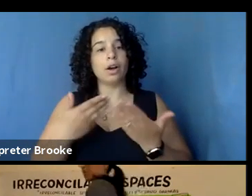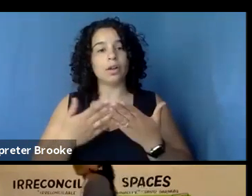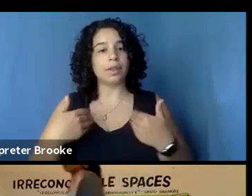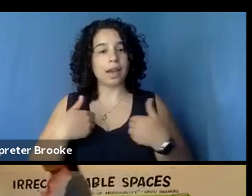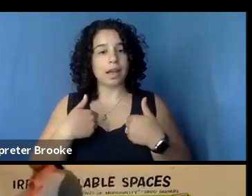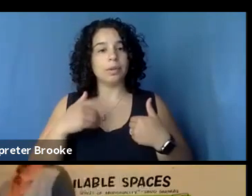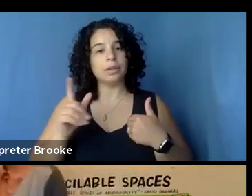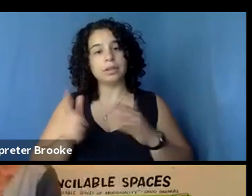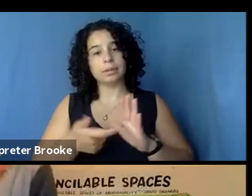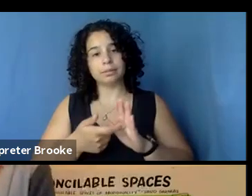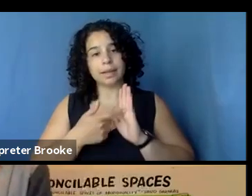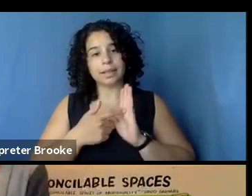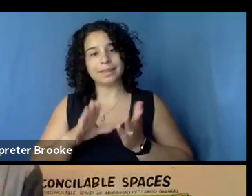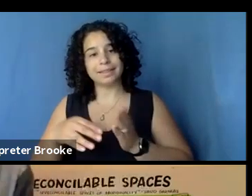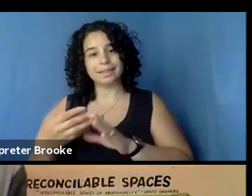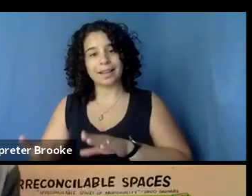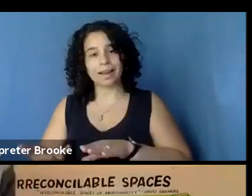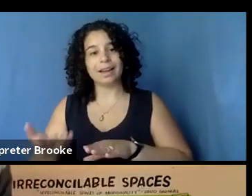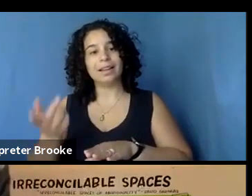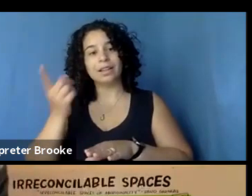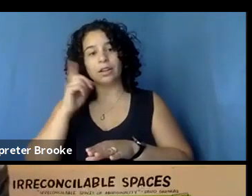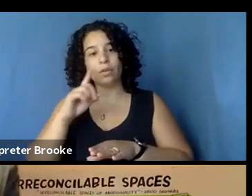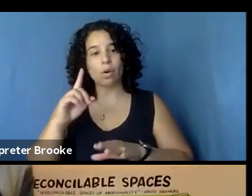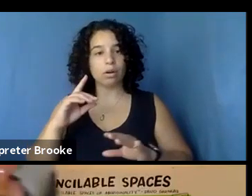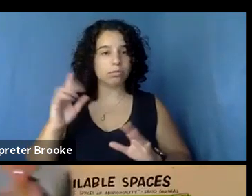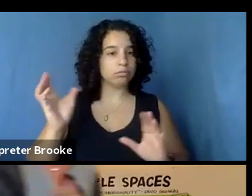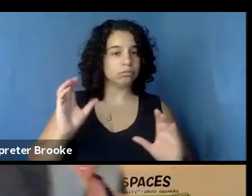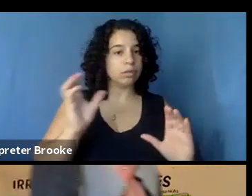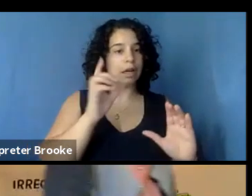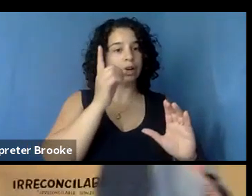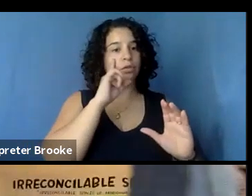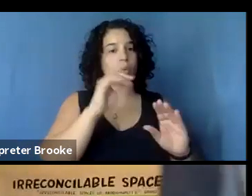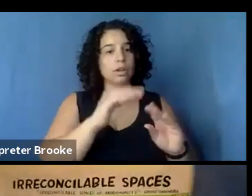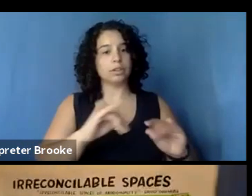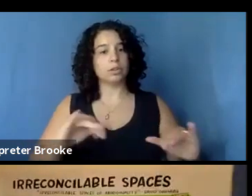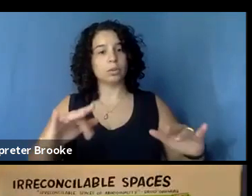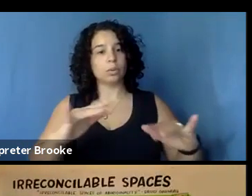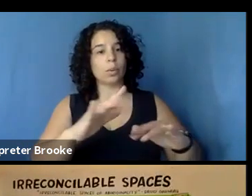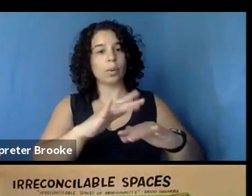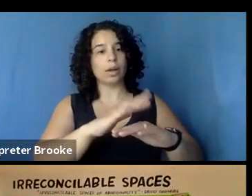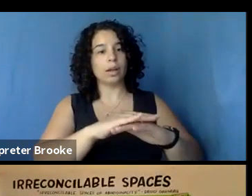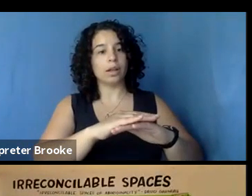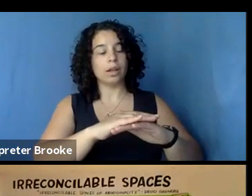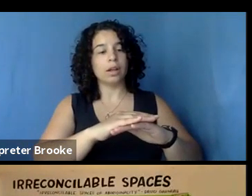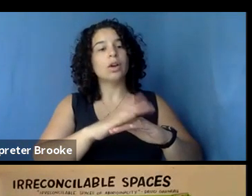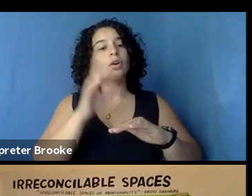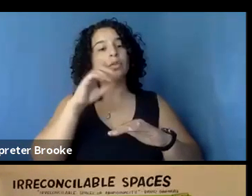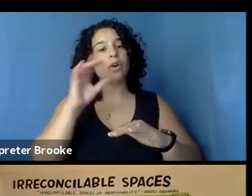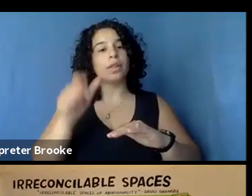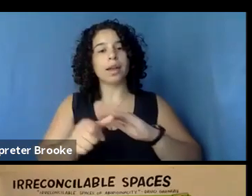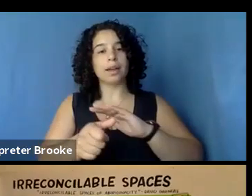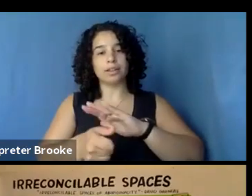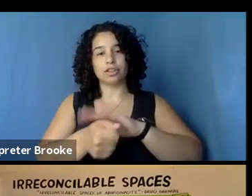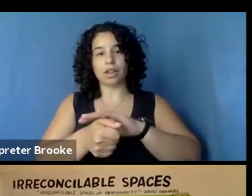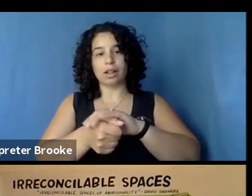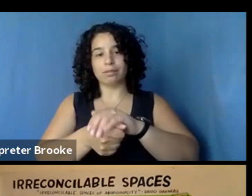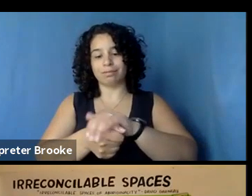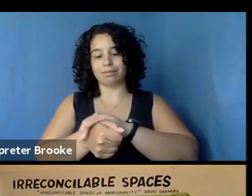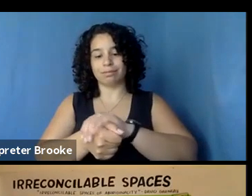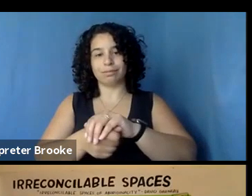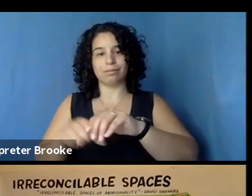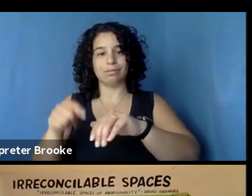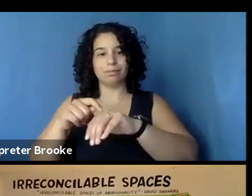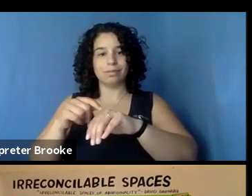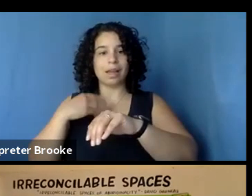must dive to find some soil, to populate that shell, that turtle shell, with soil, so that